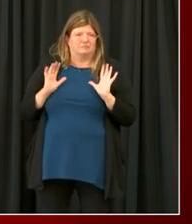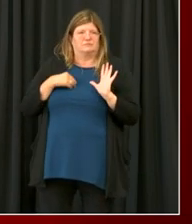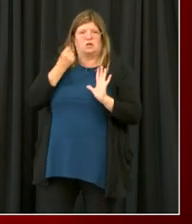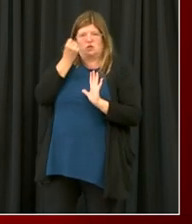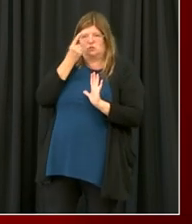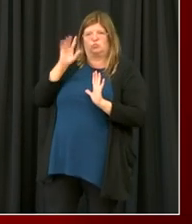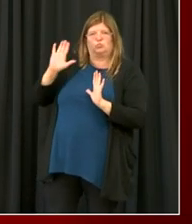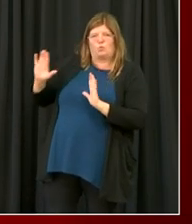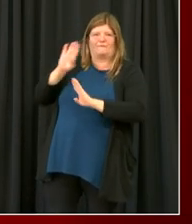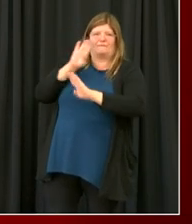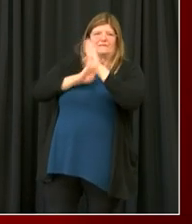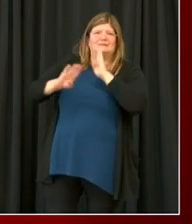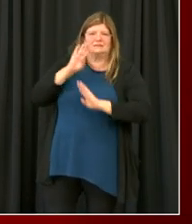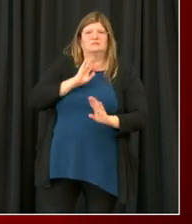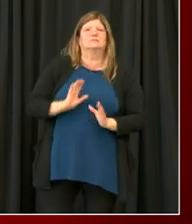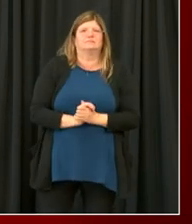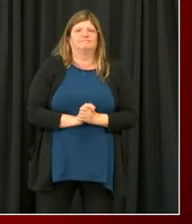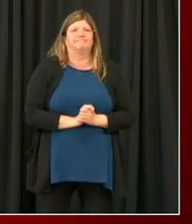his frustration.